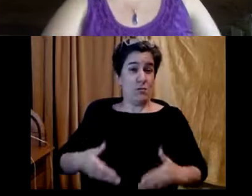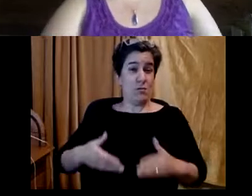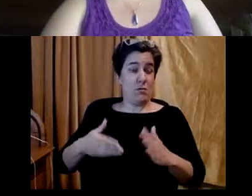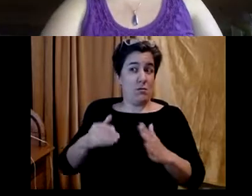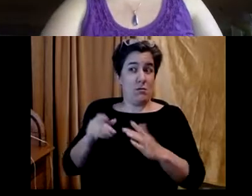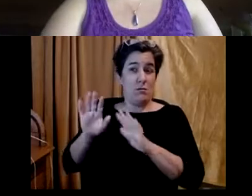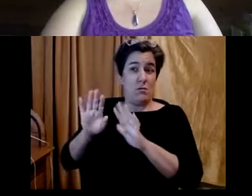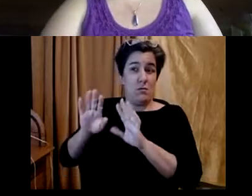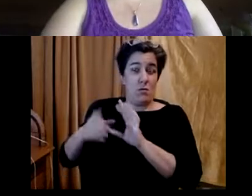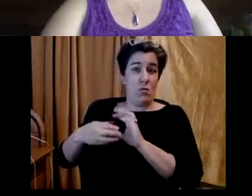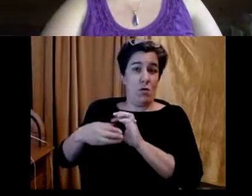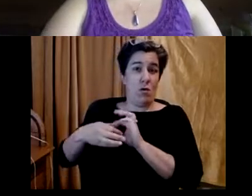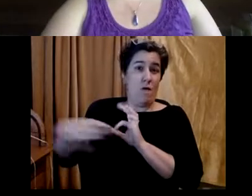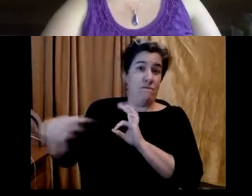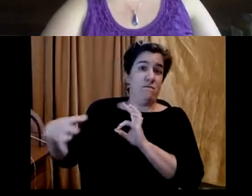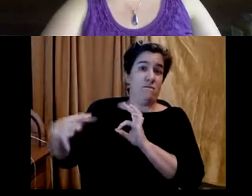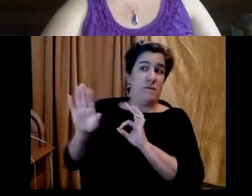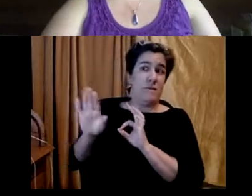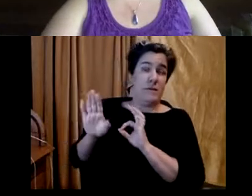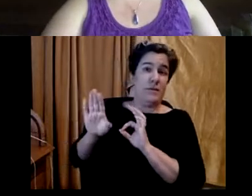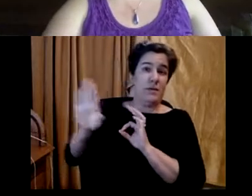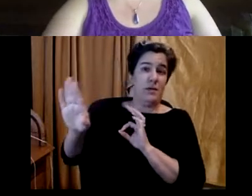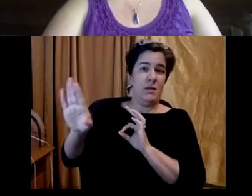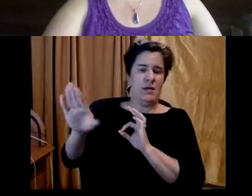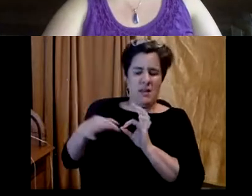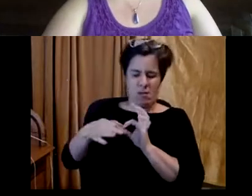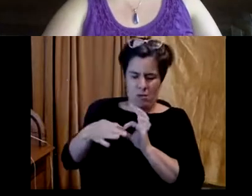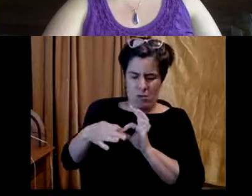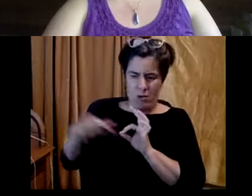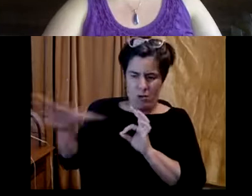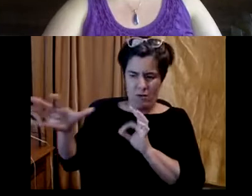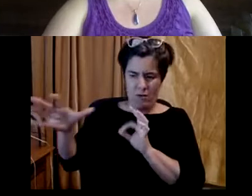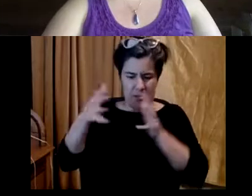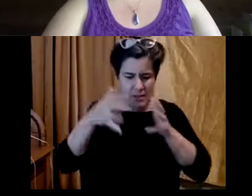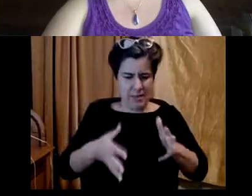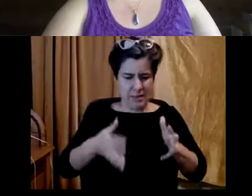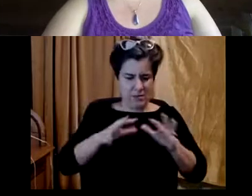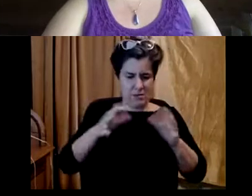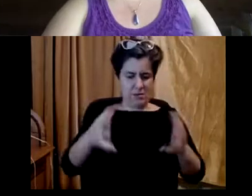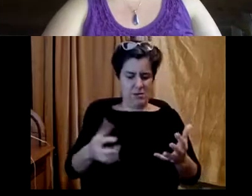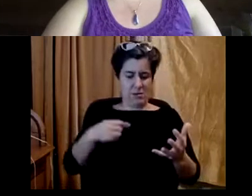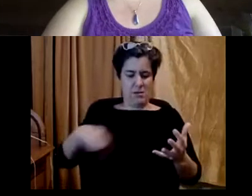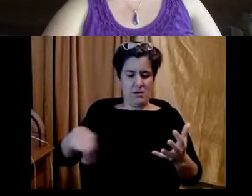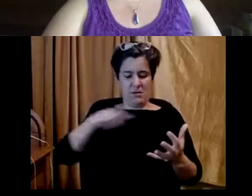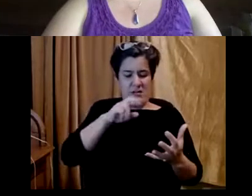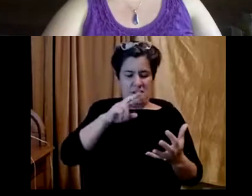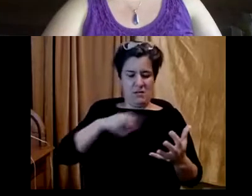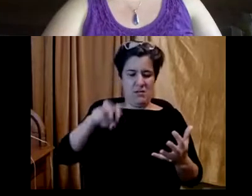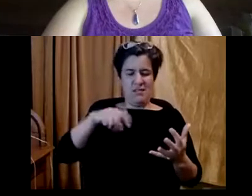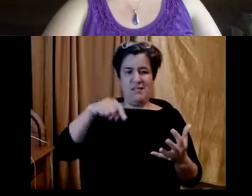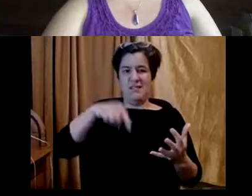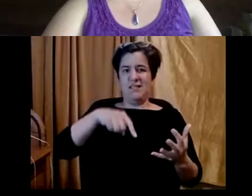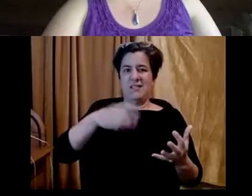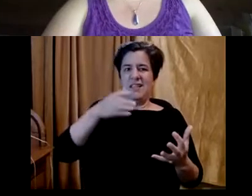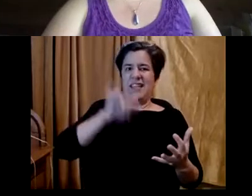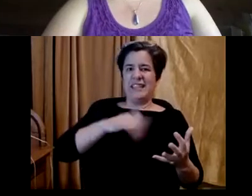that situation, was where the hard work was at, which is some of the stuff that you are still dealing with now